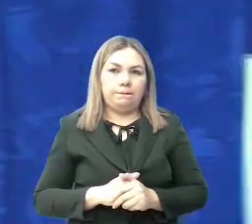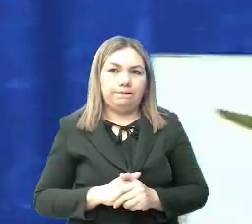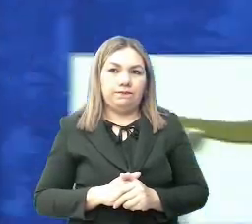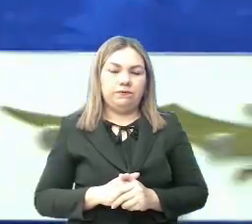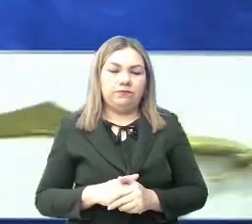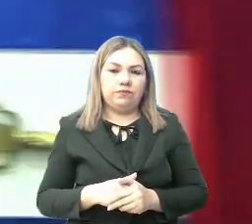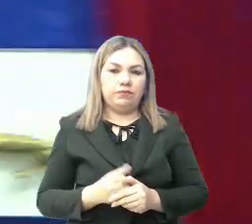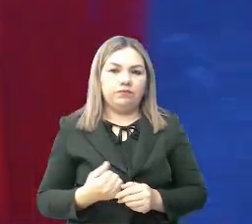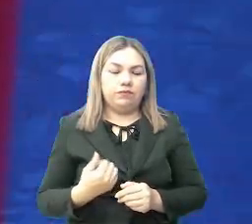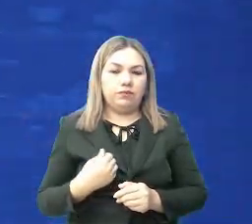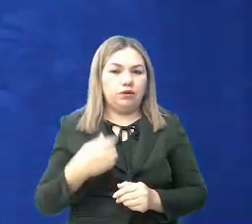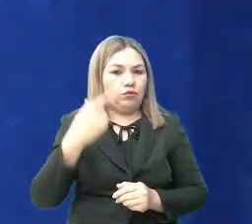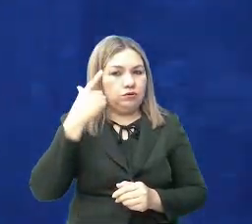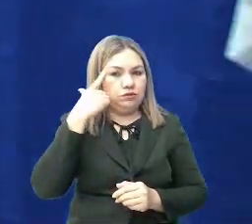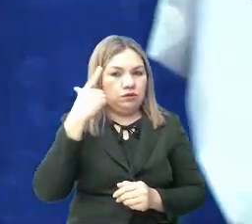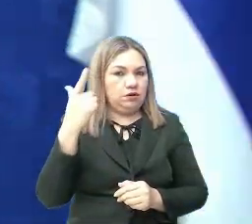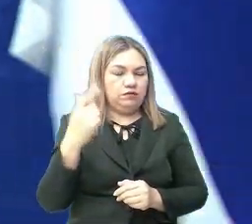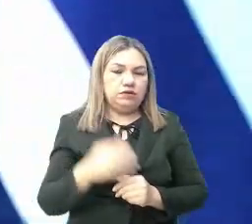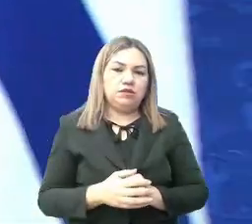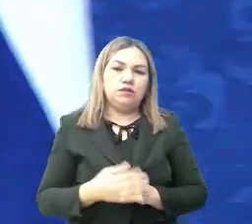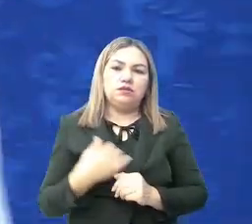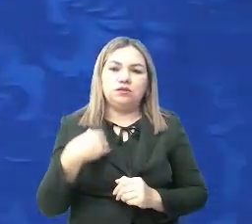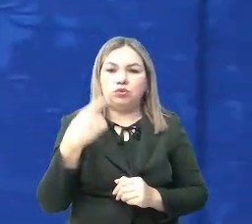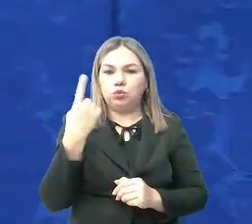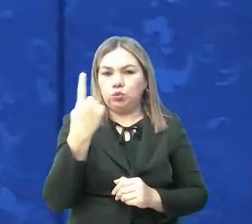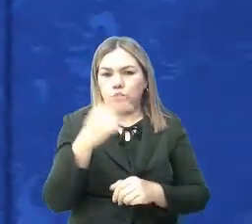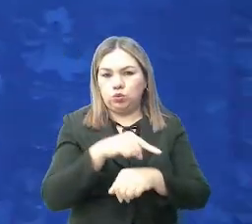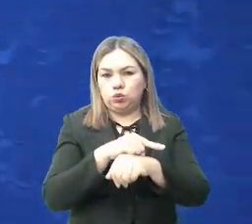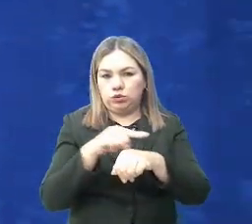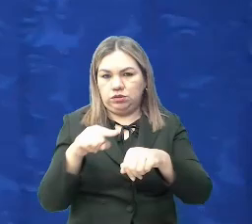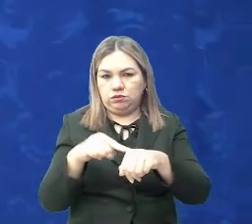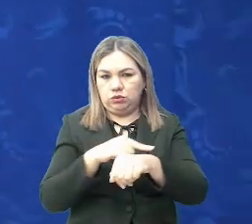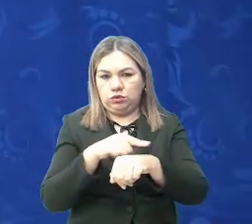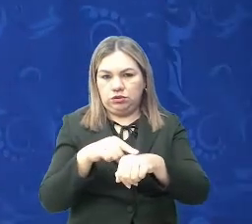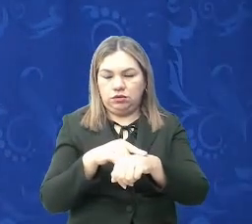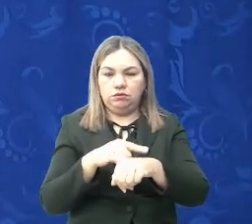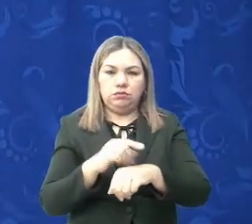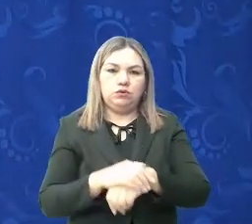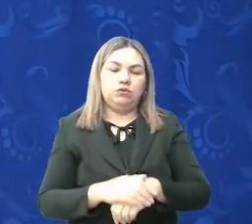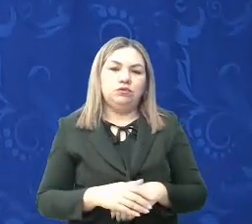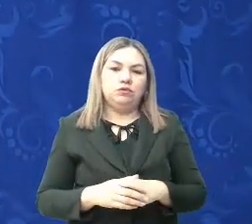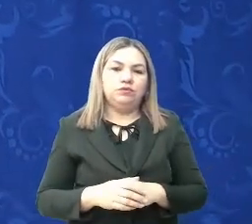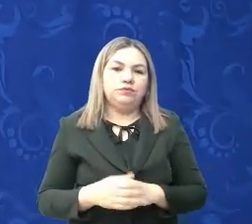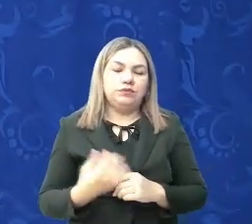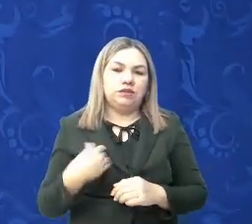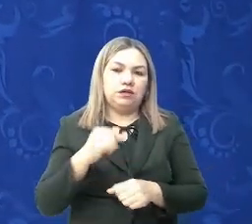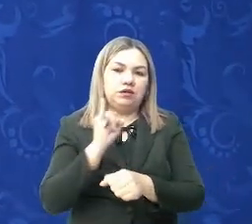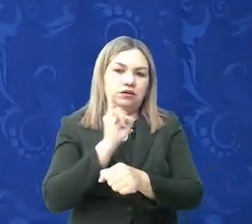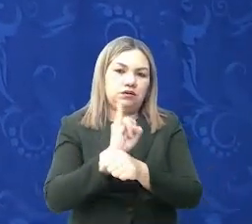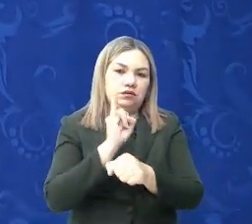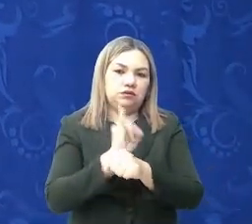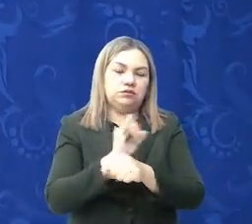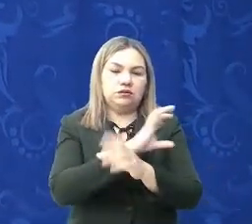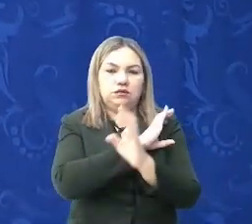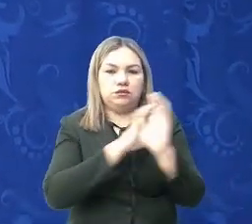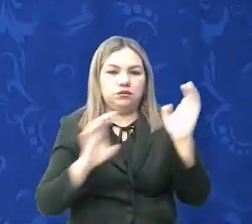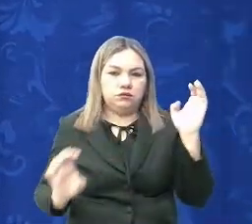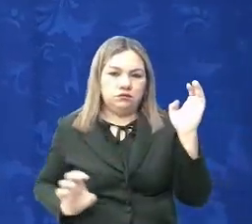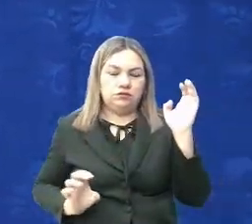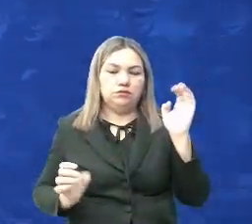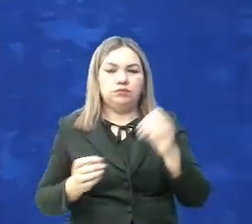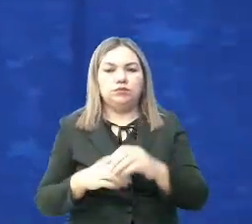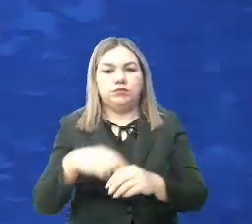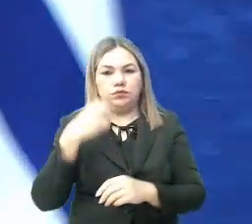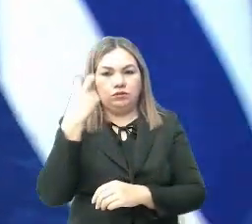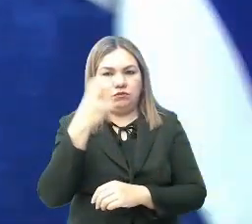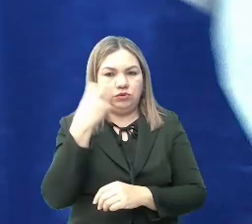amount. You don't notice that we're in the end times. The Church of Christ needs to be an answer. You need to go